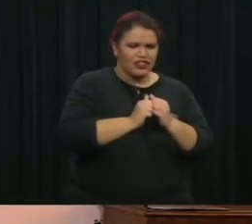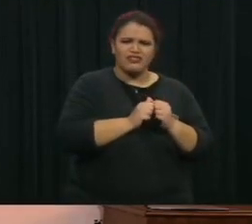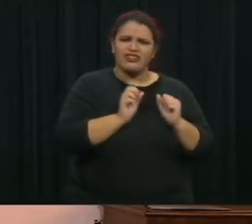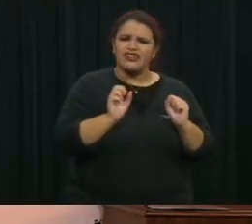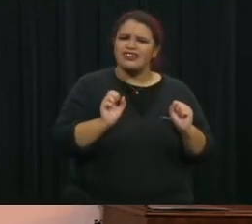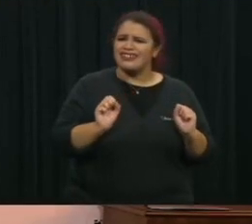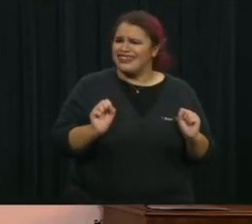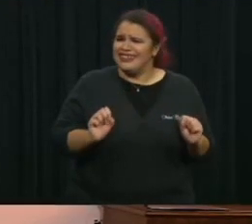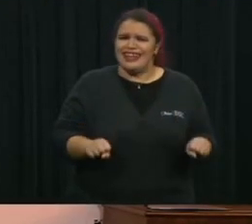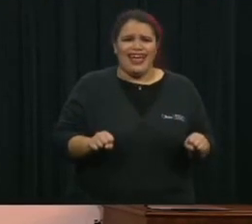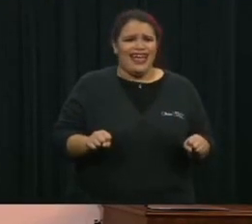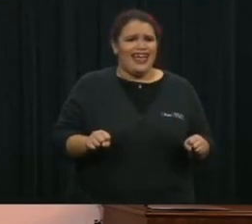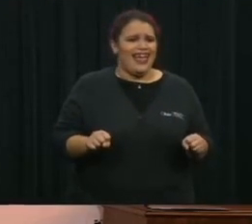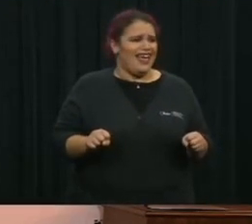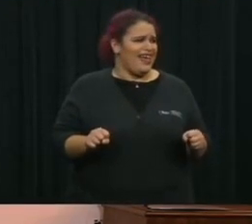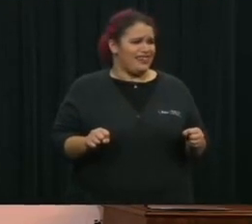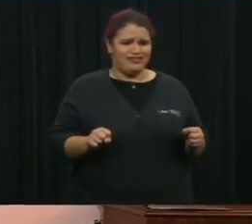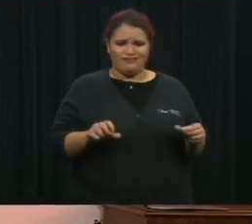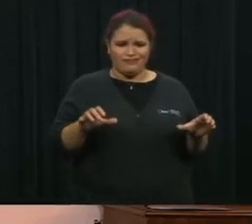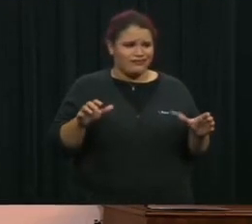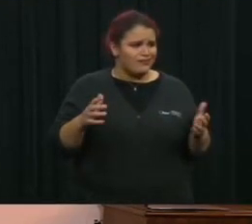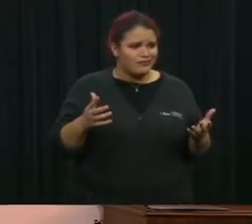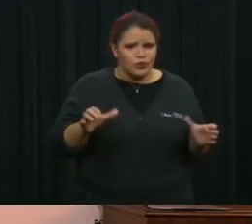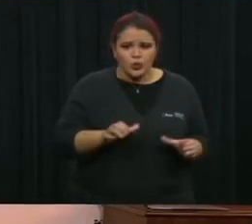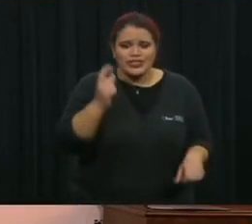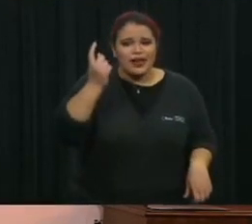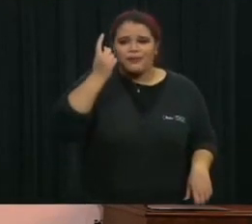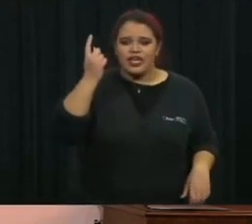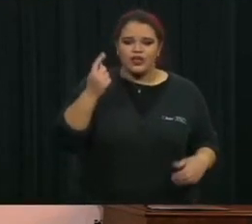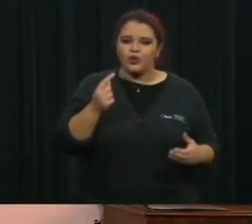can do things. Write a letter.